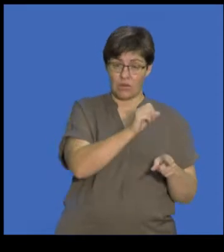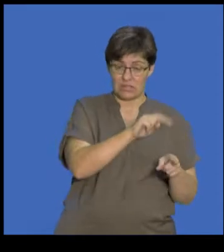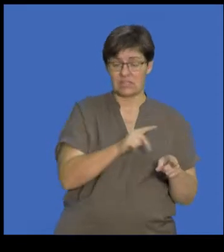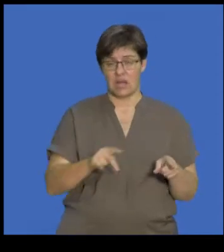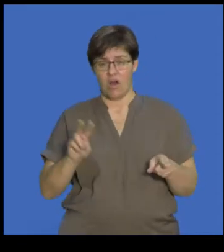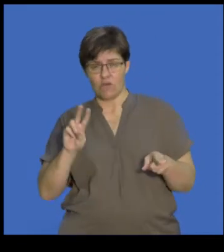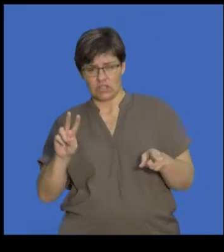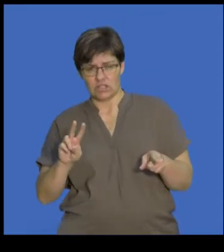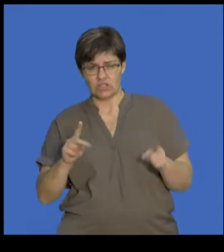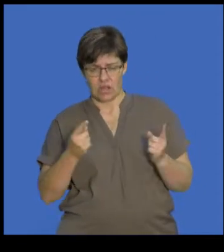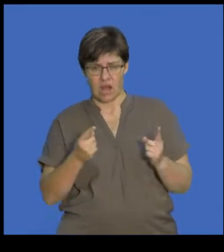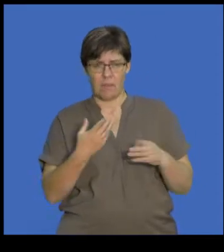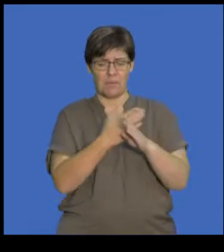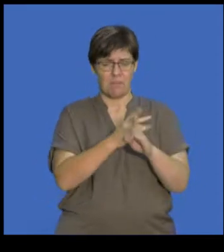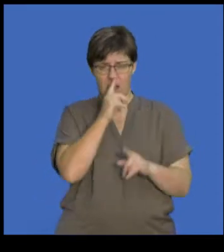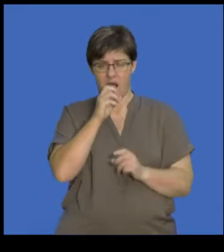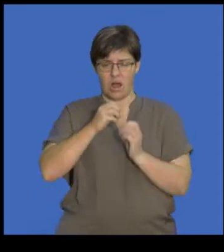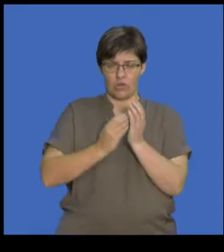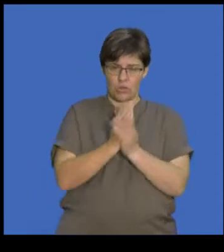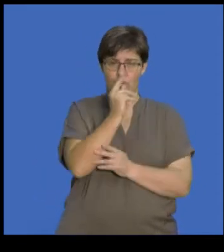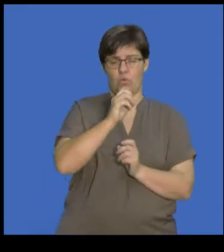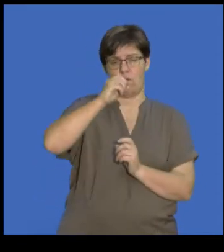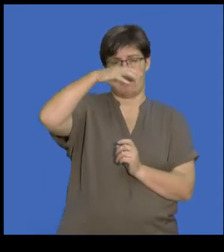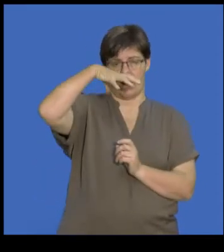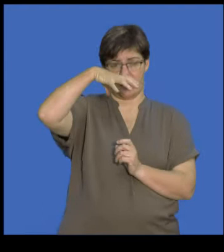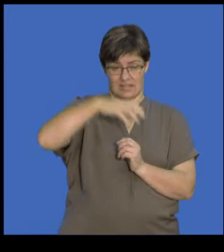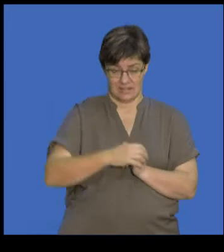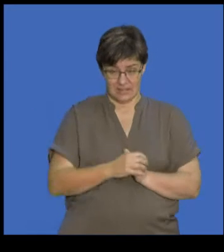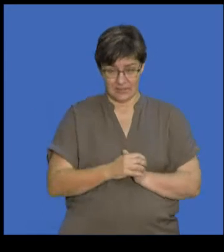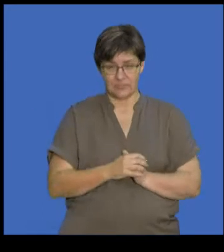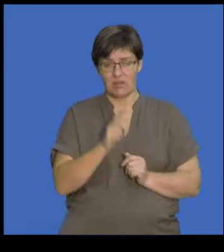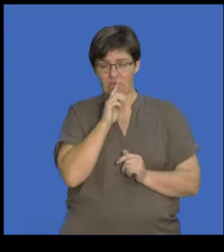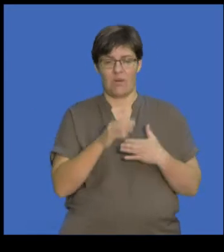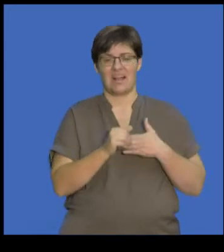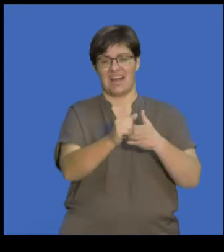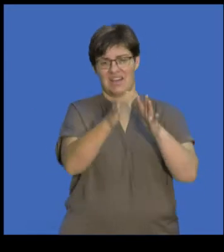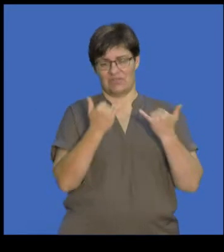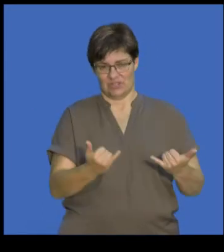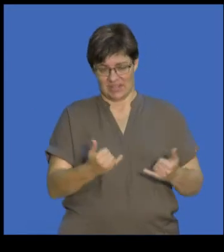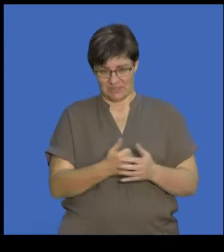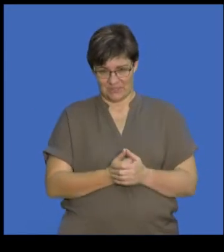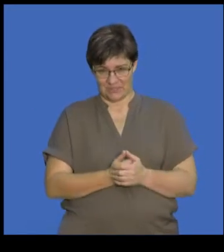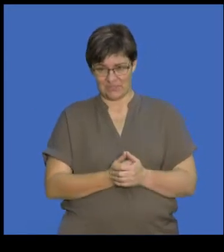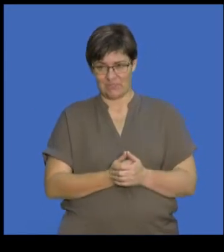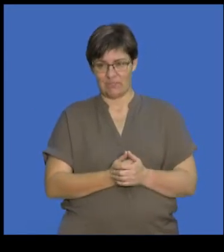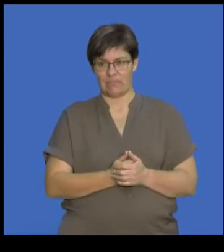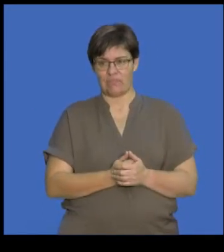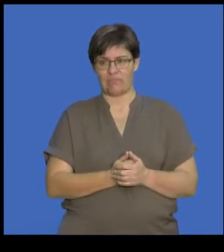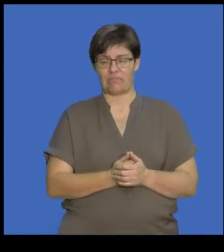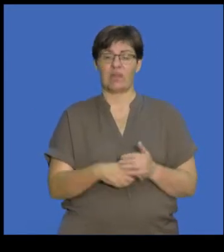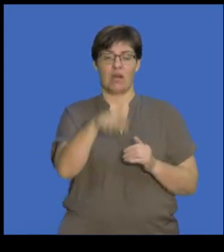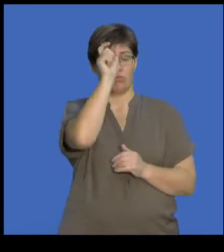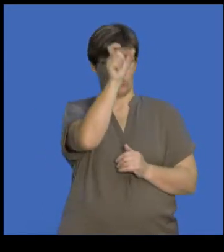through a light bulb. So these are the thinking exercises that are going to guide our session for today, right? Okay,